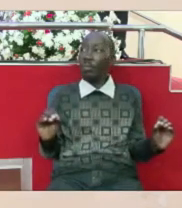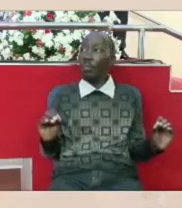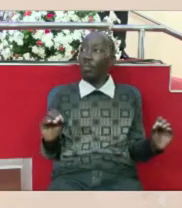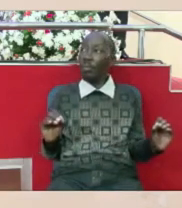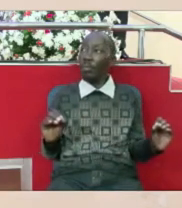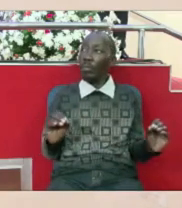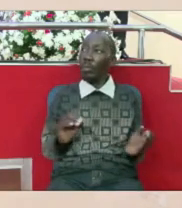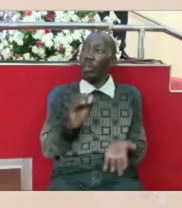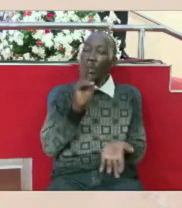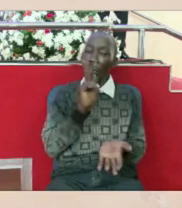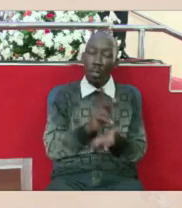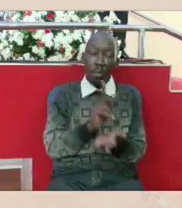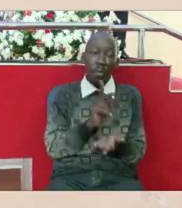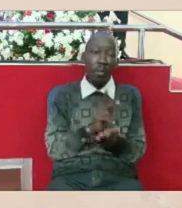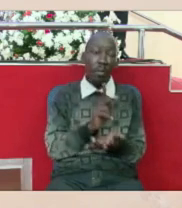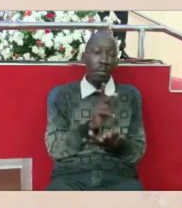keeping back